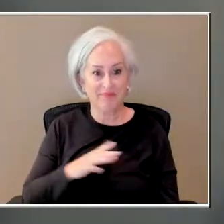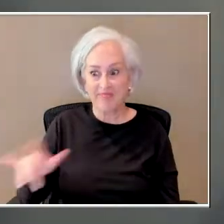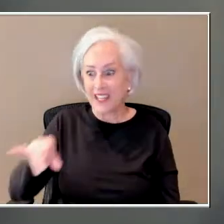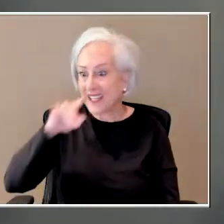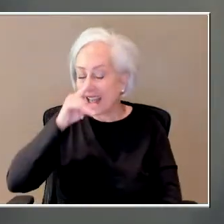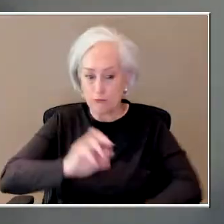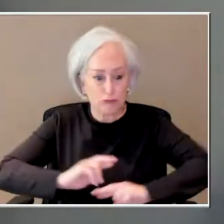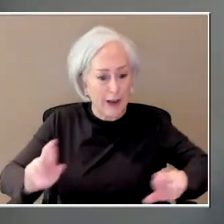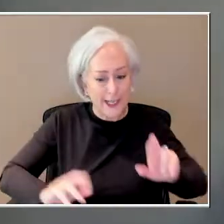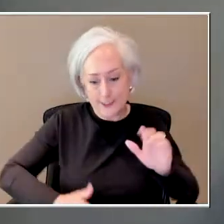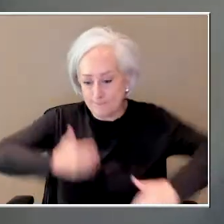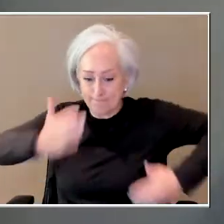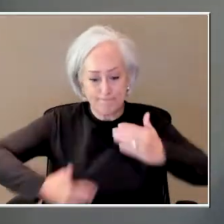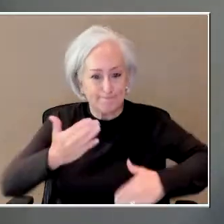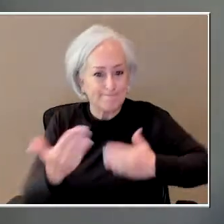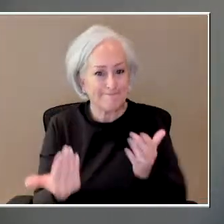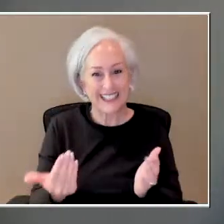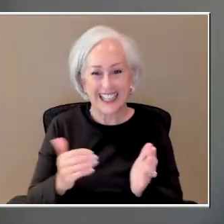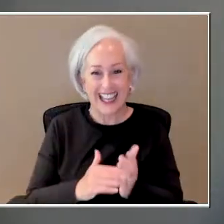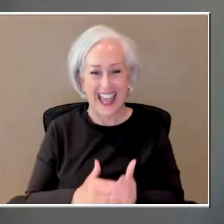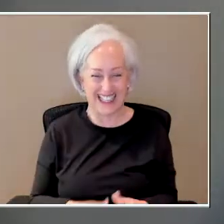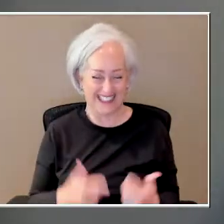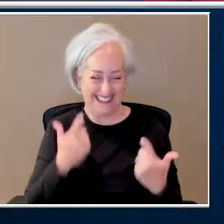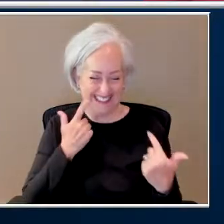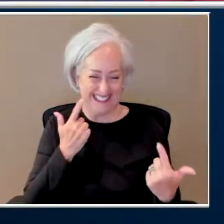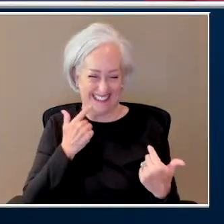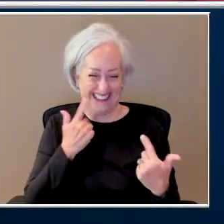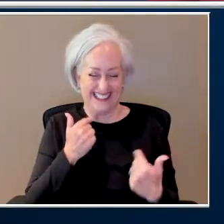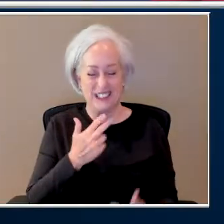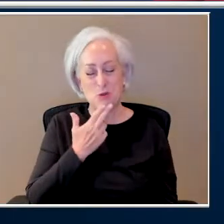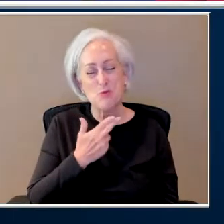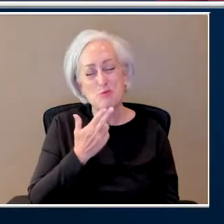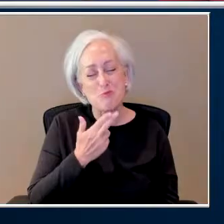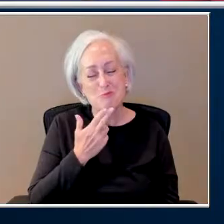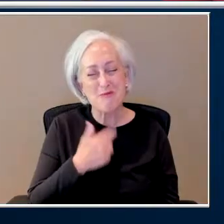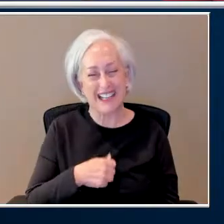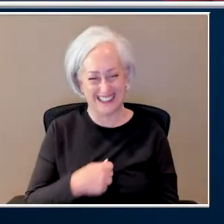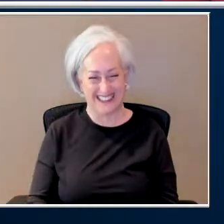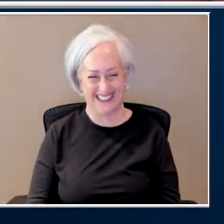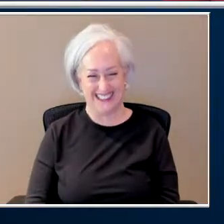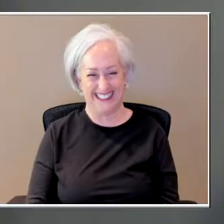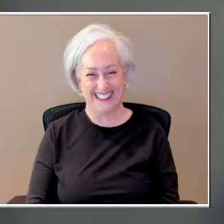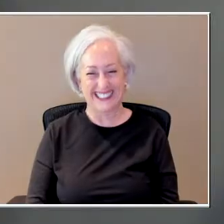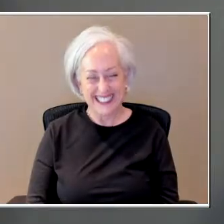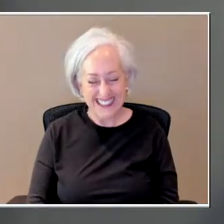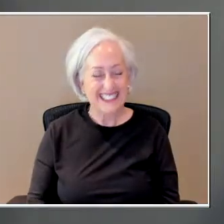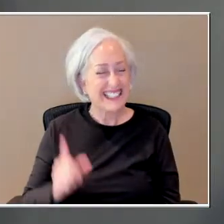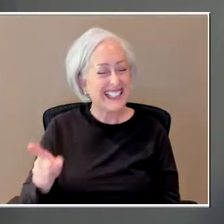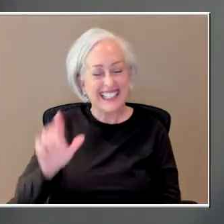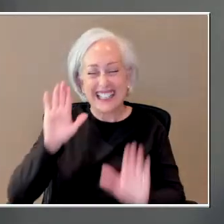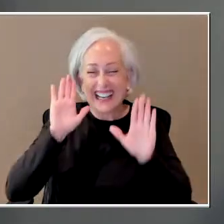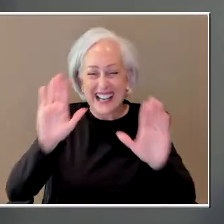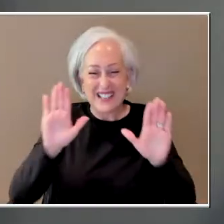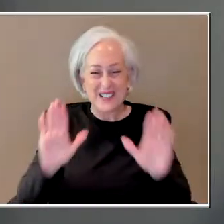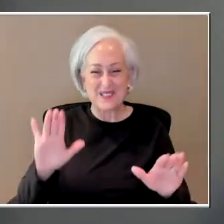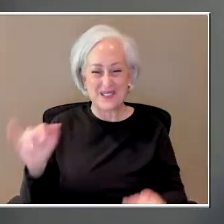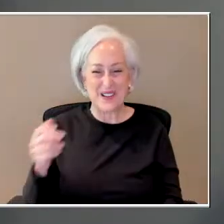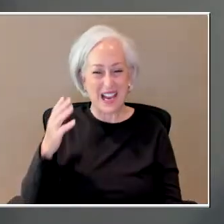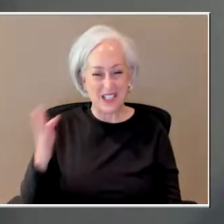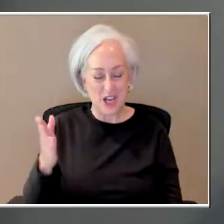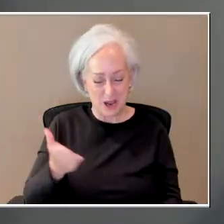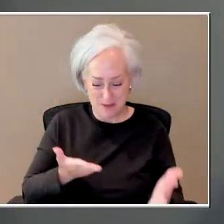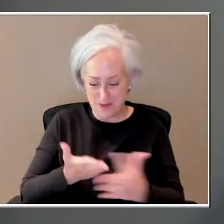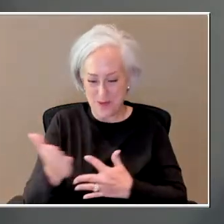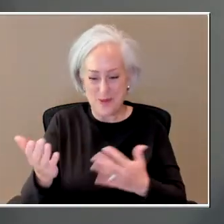kid again. And yeah, all thumbs up. He did such a great job through it all, and